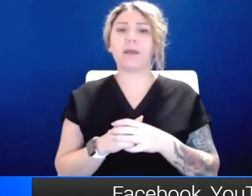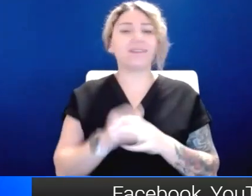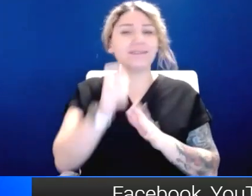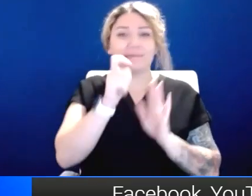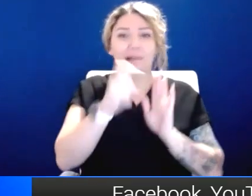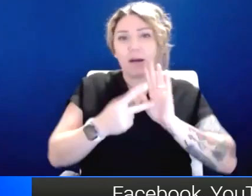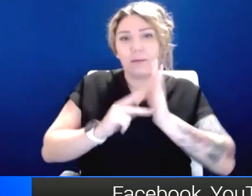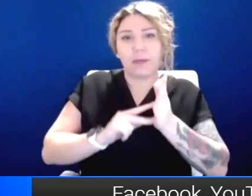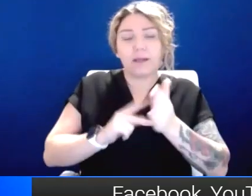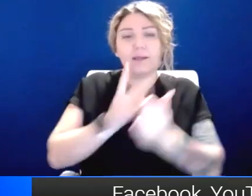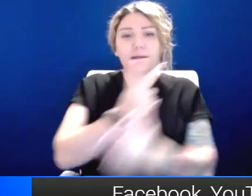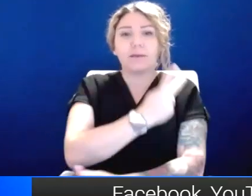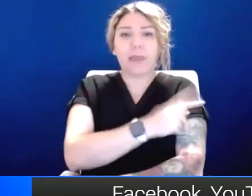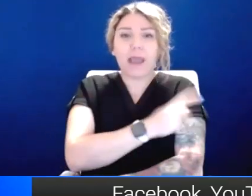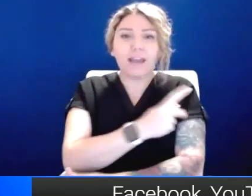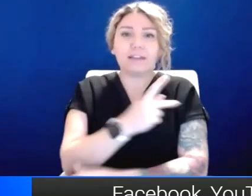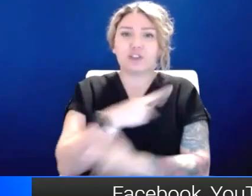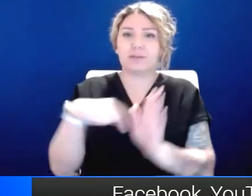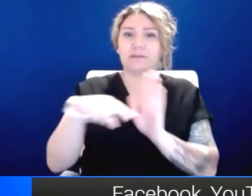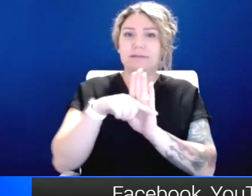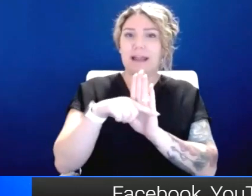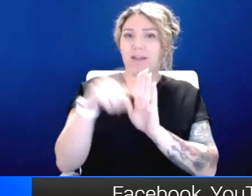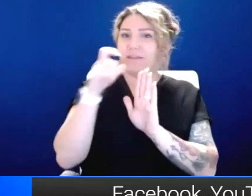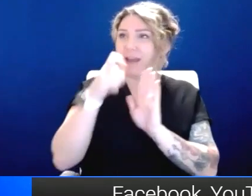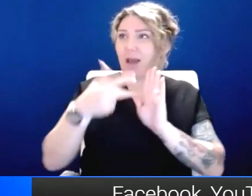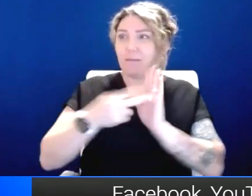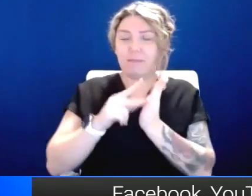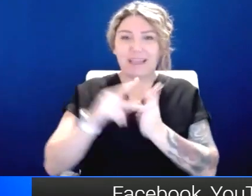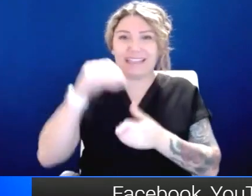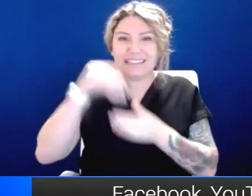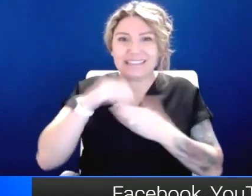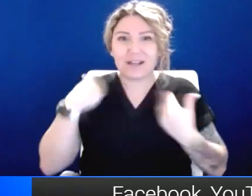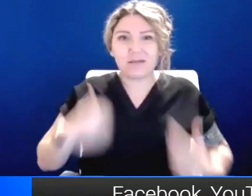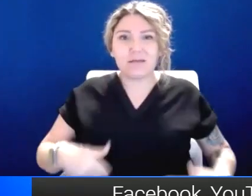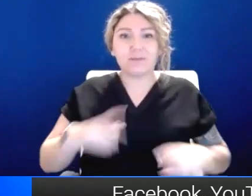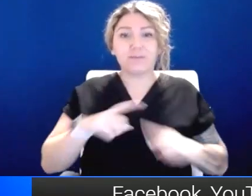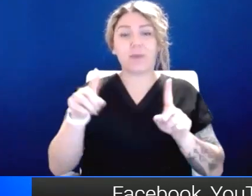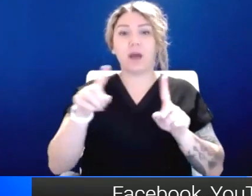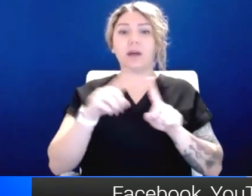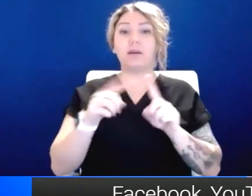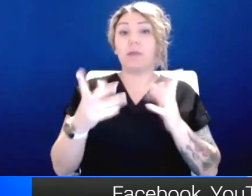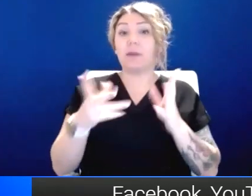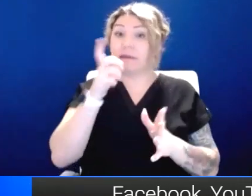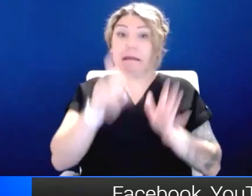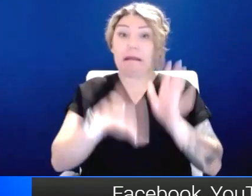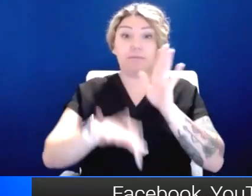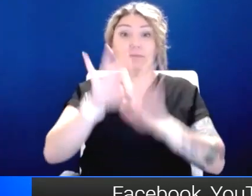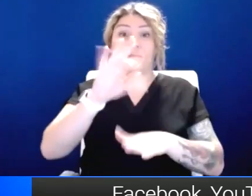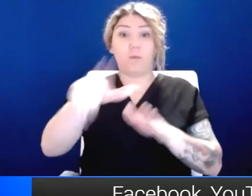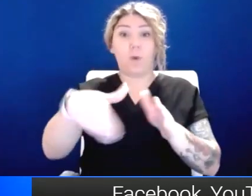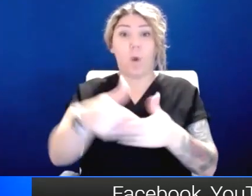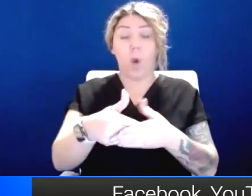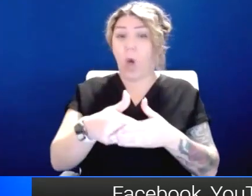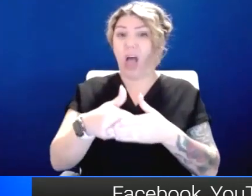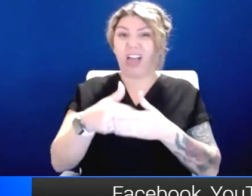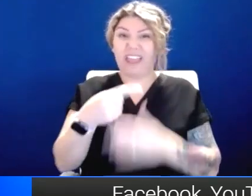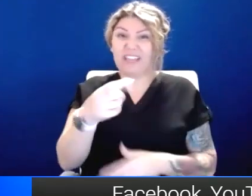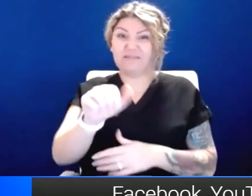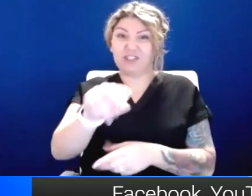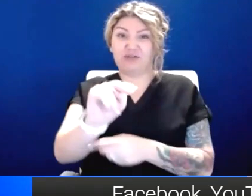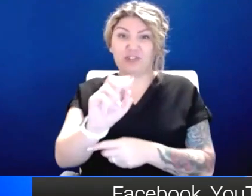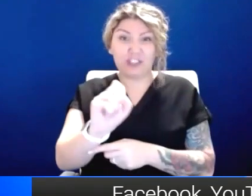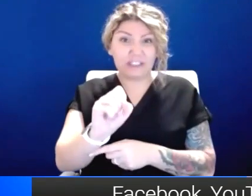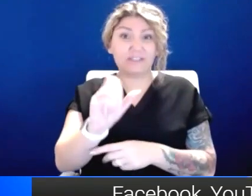patients who are negative, it is not genetic in them. It is possibly we have not yet discovered all the genes that can indeed cause